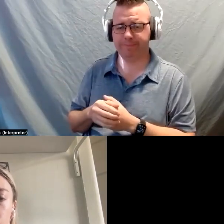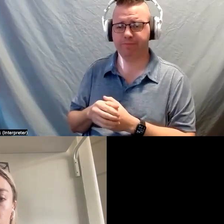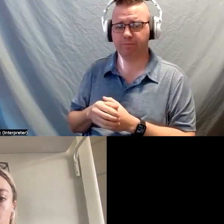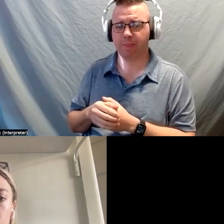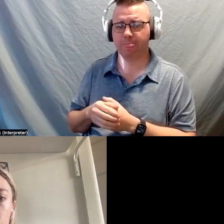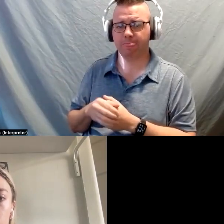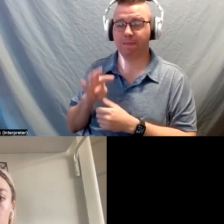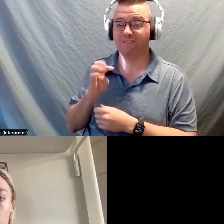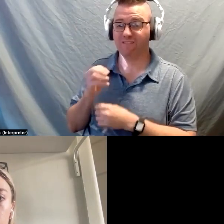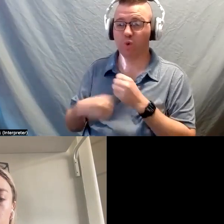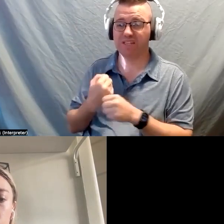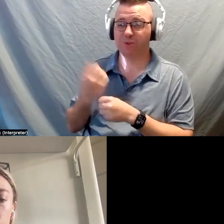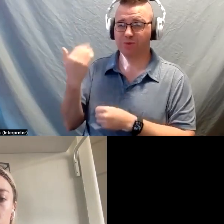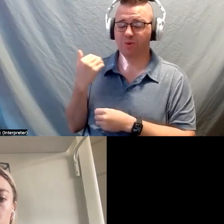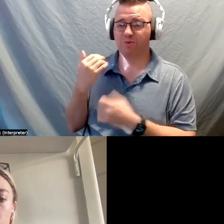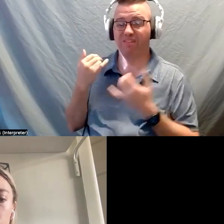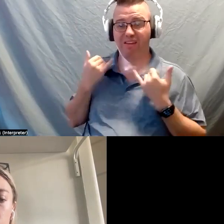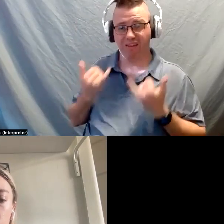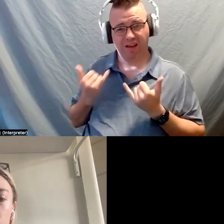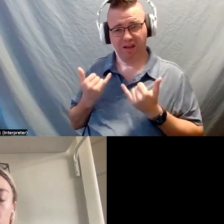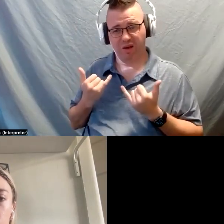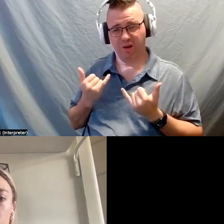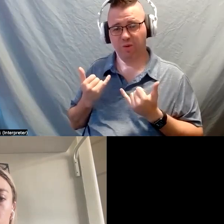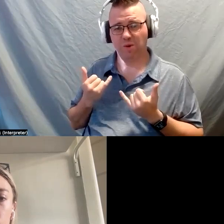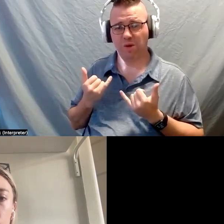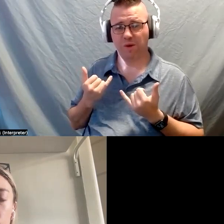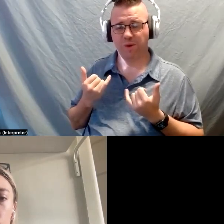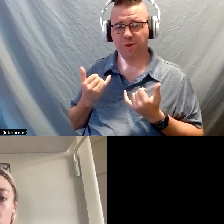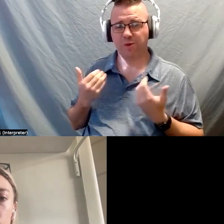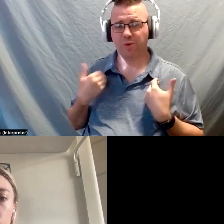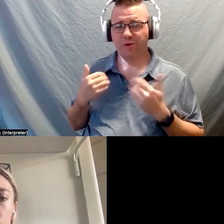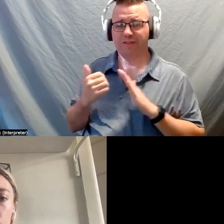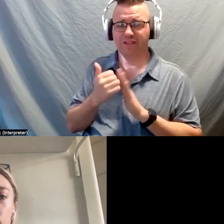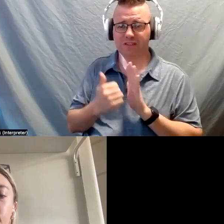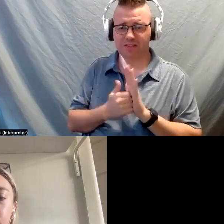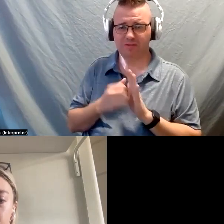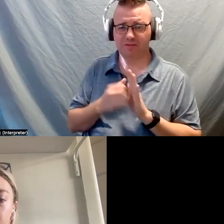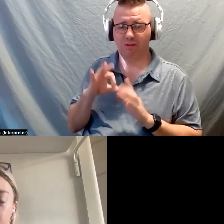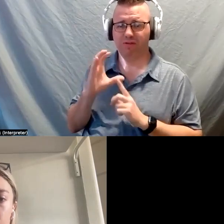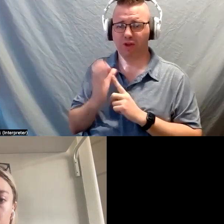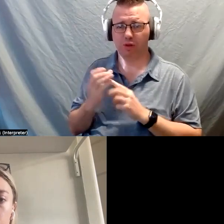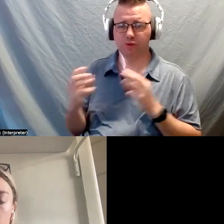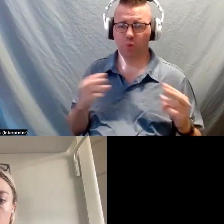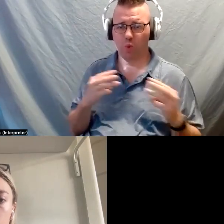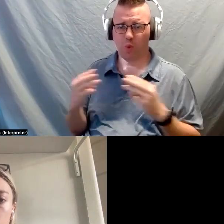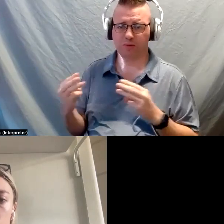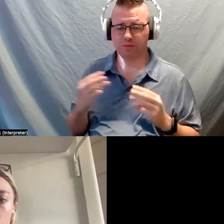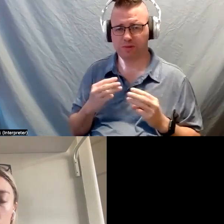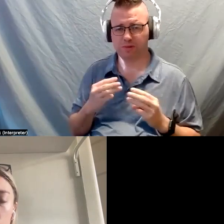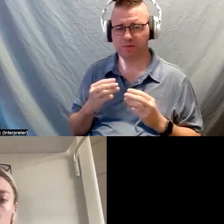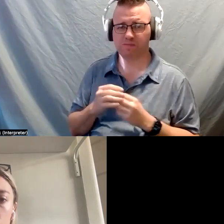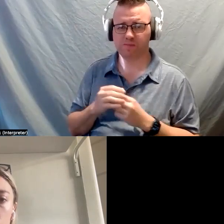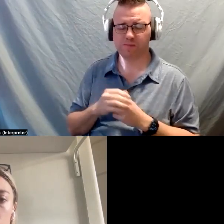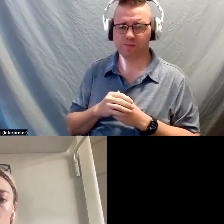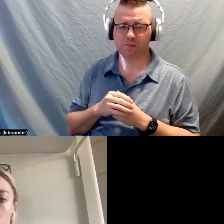40 years ago. And yet now, today, we have, the agenda of the culture wars, which